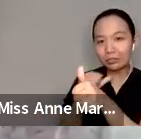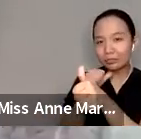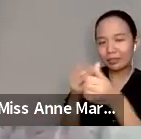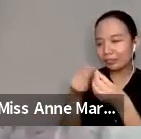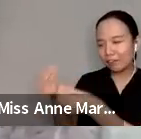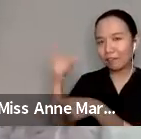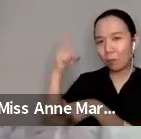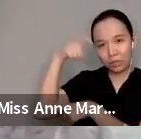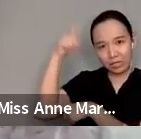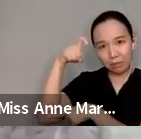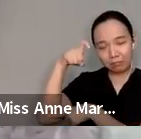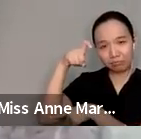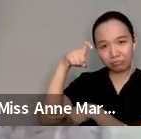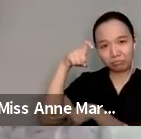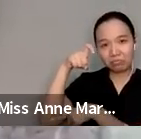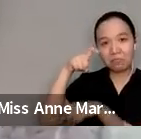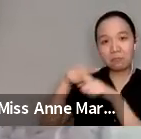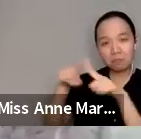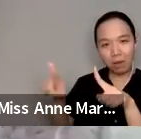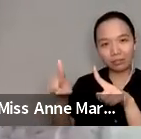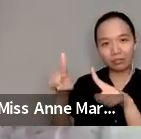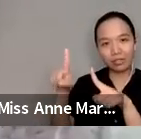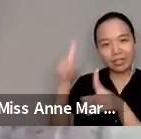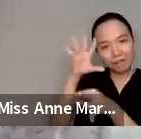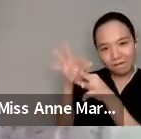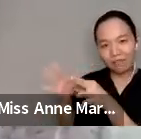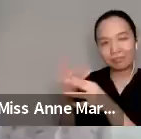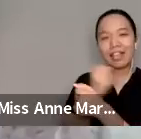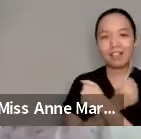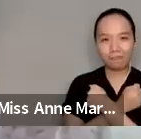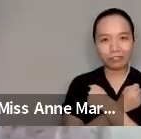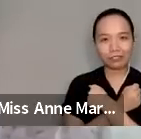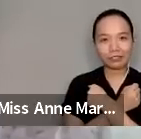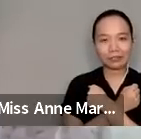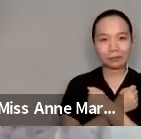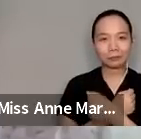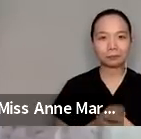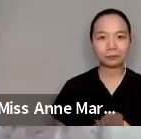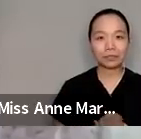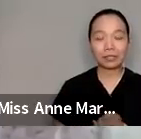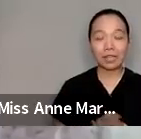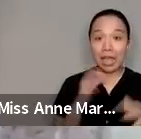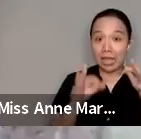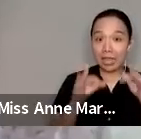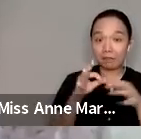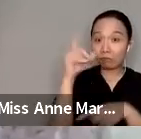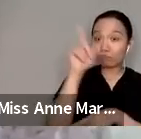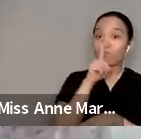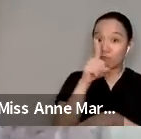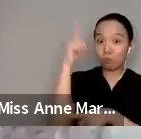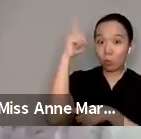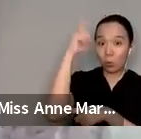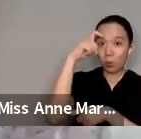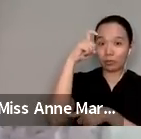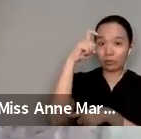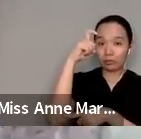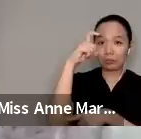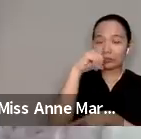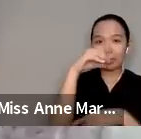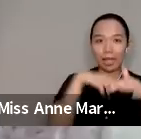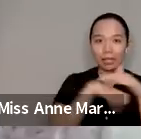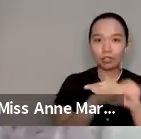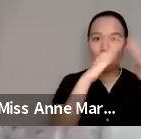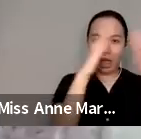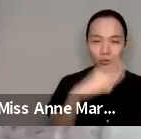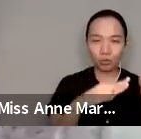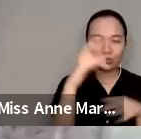his wisdom, but rather of his faith and lovingness. If he is indeed wise, he does not bid you to enter the house of